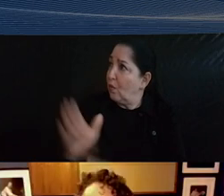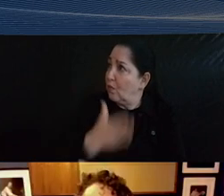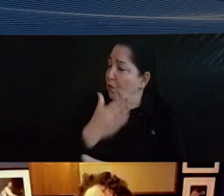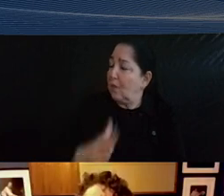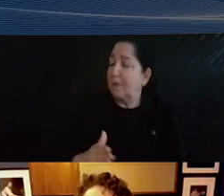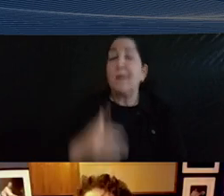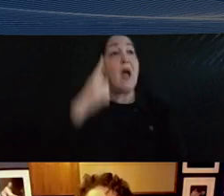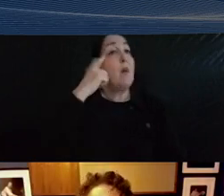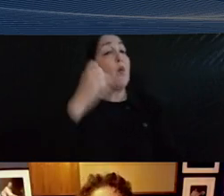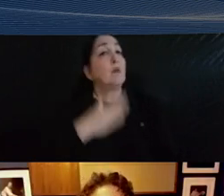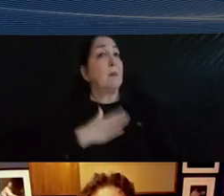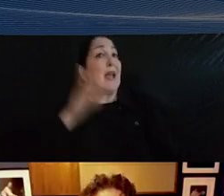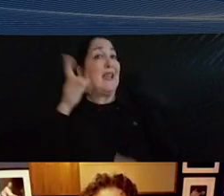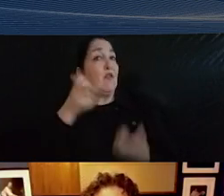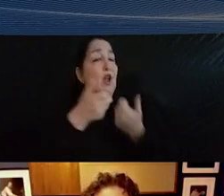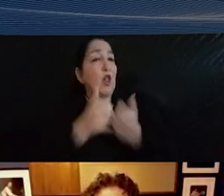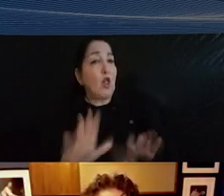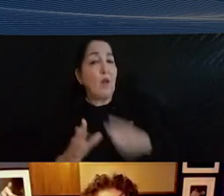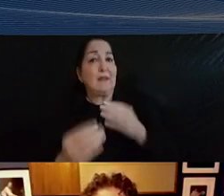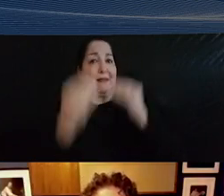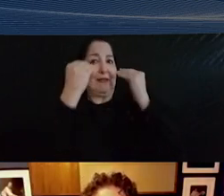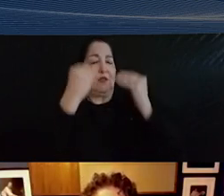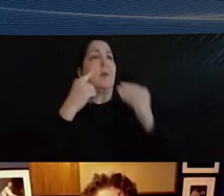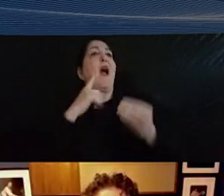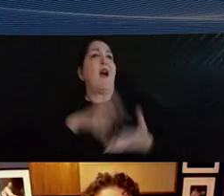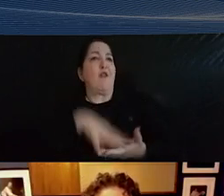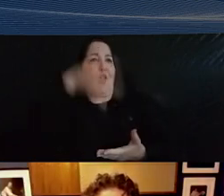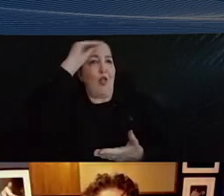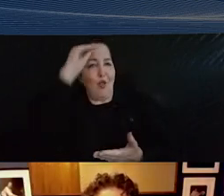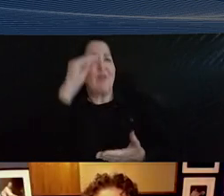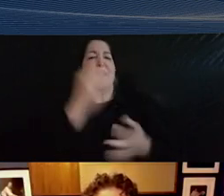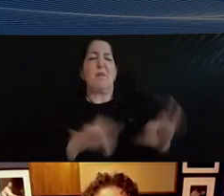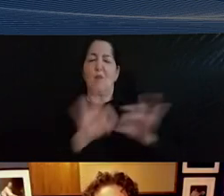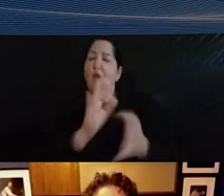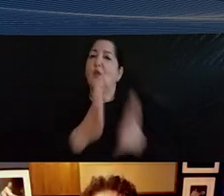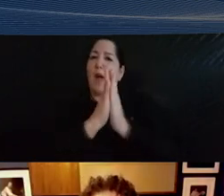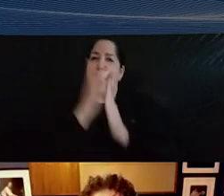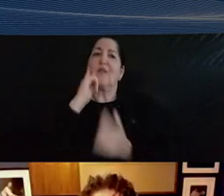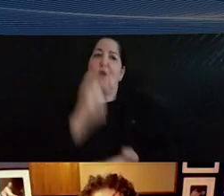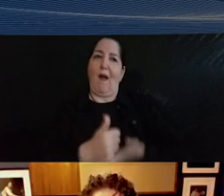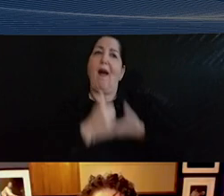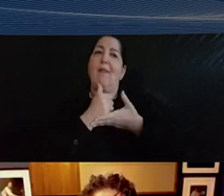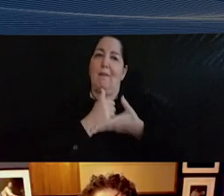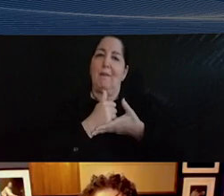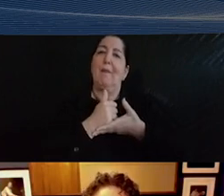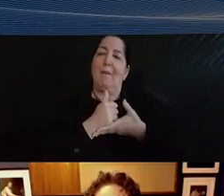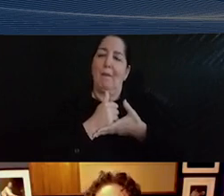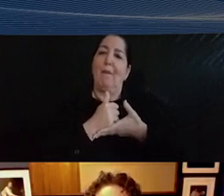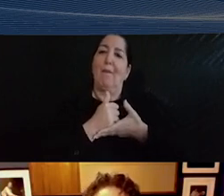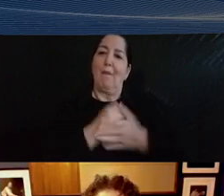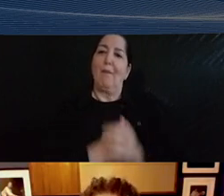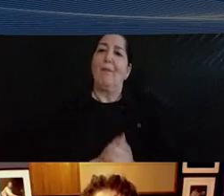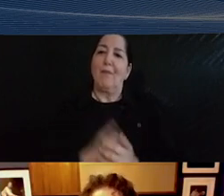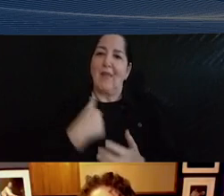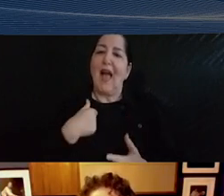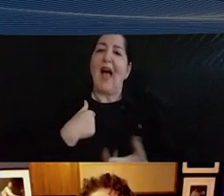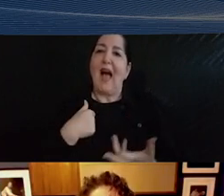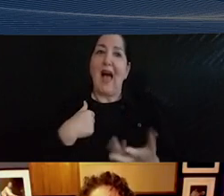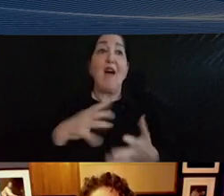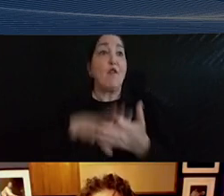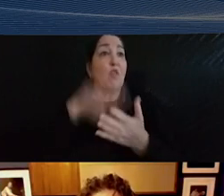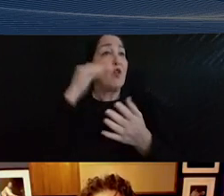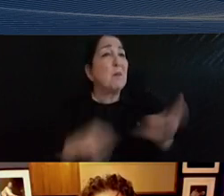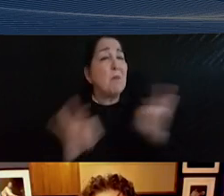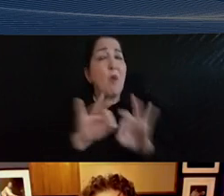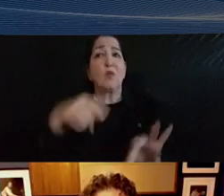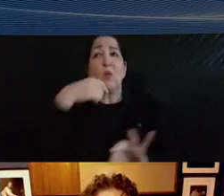that? Because of my hearing loss, I've learned how important it is to ask for help. And I've learned how important it